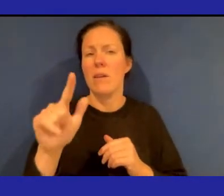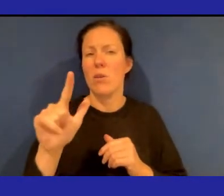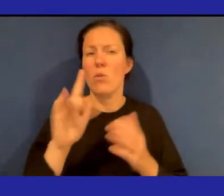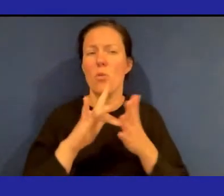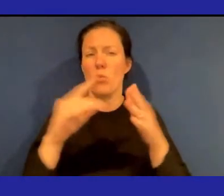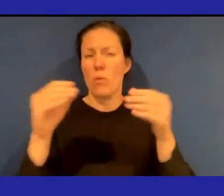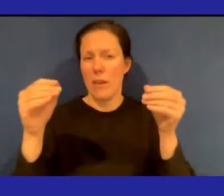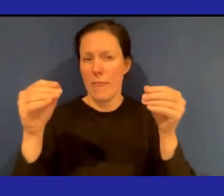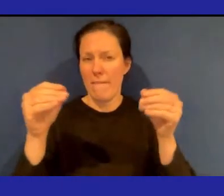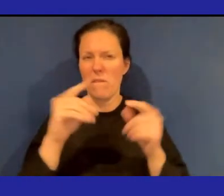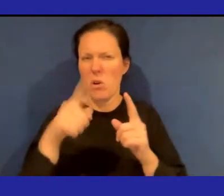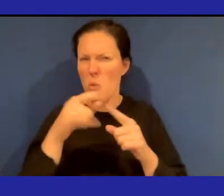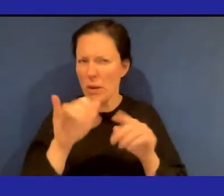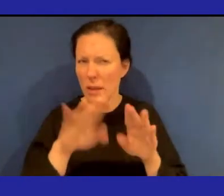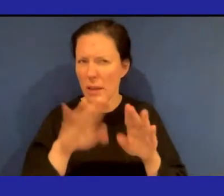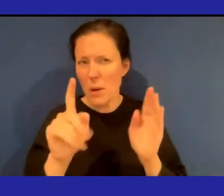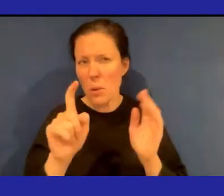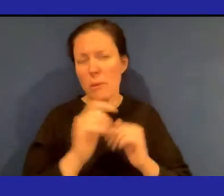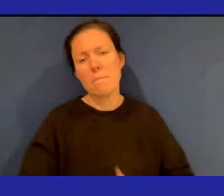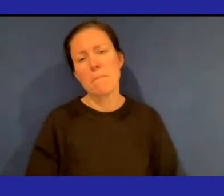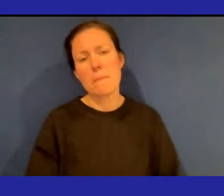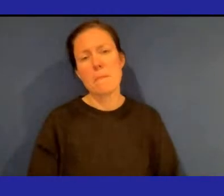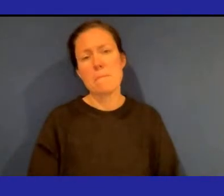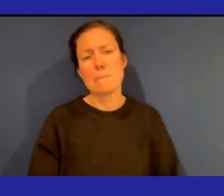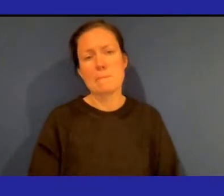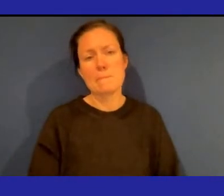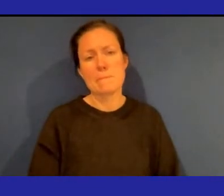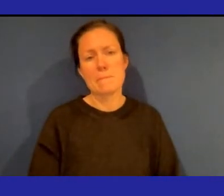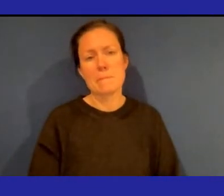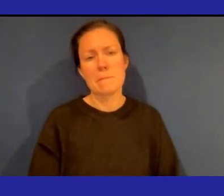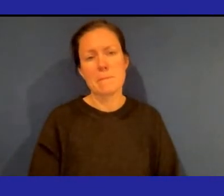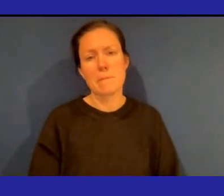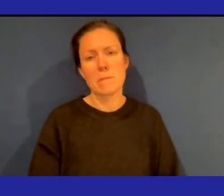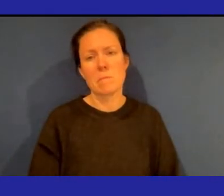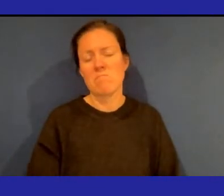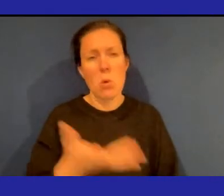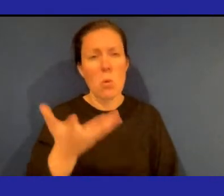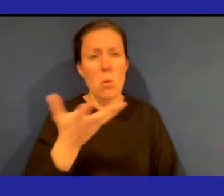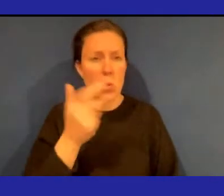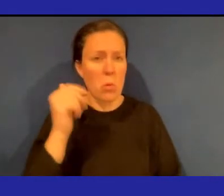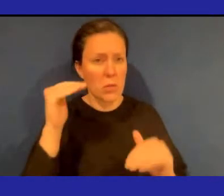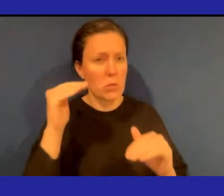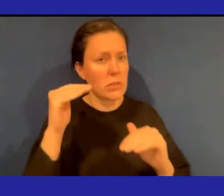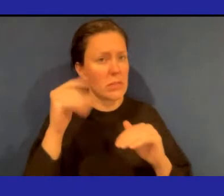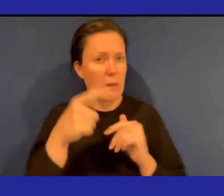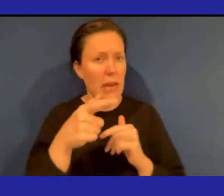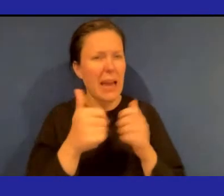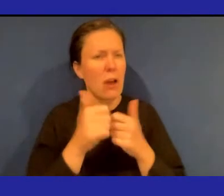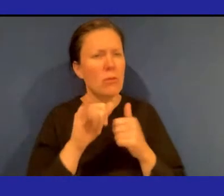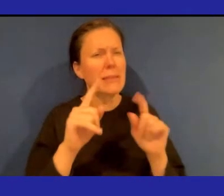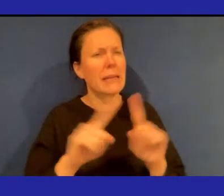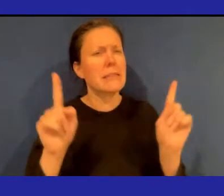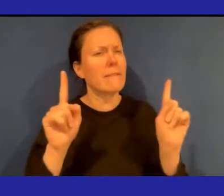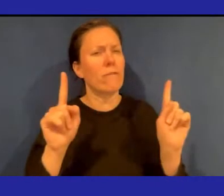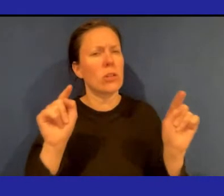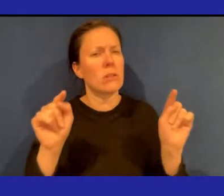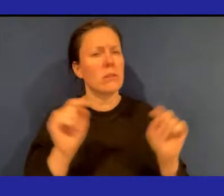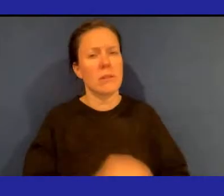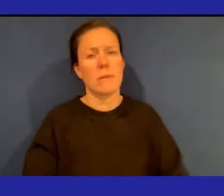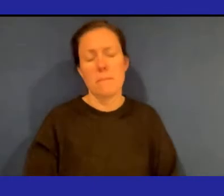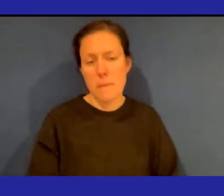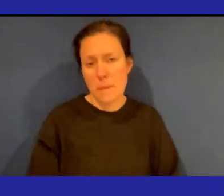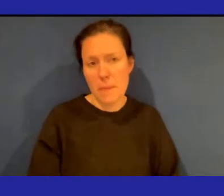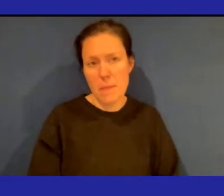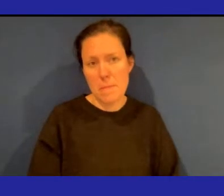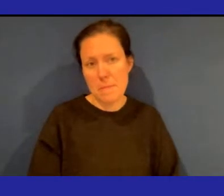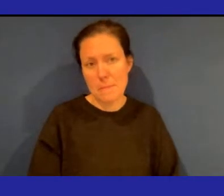when was that opening and what is it that you expect that will be different from? Absolutely. Before I answer that, let me first say